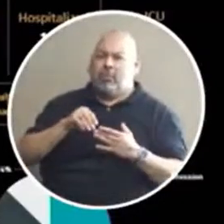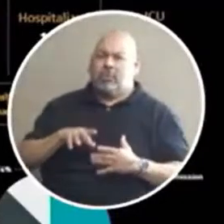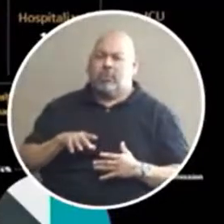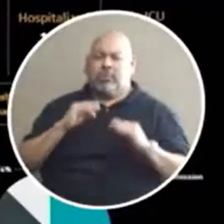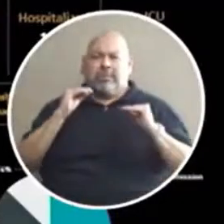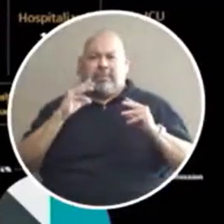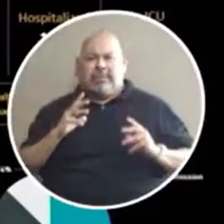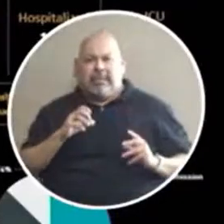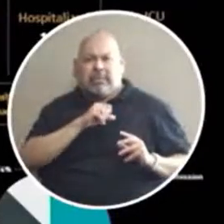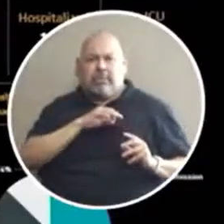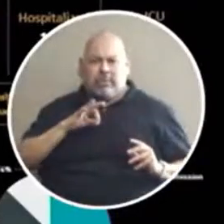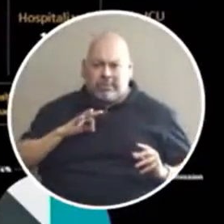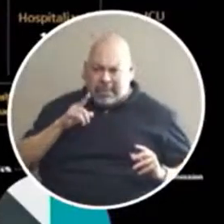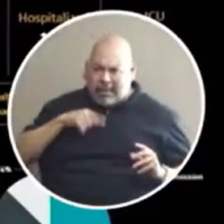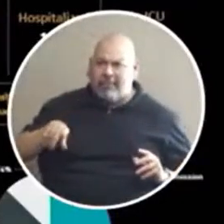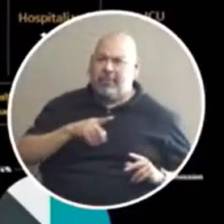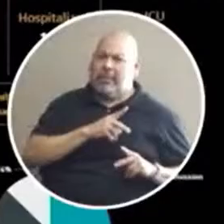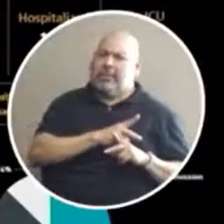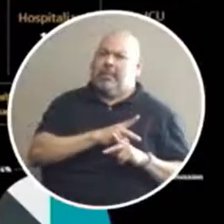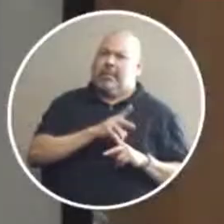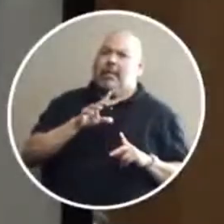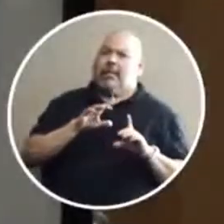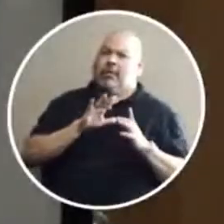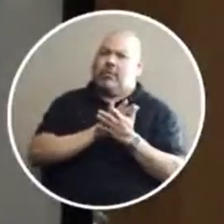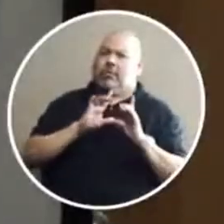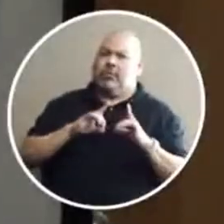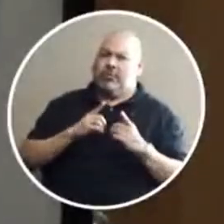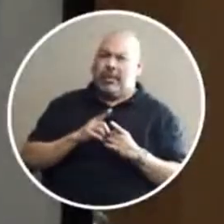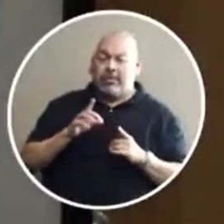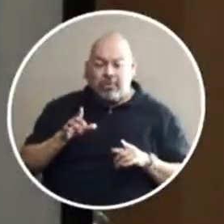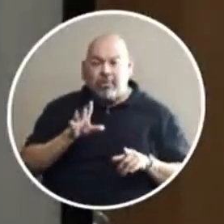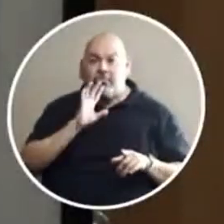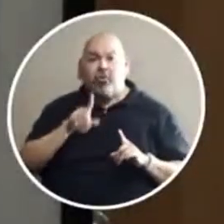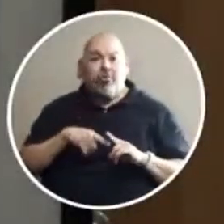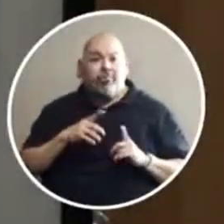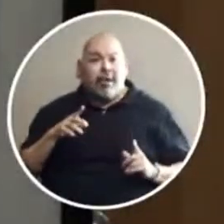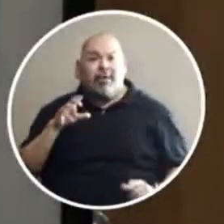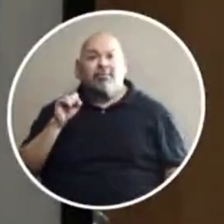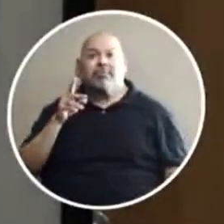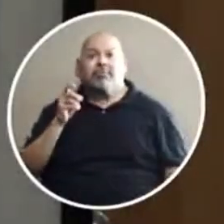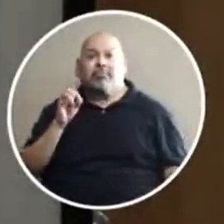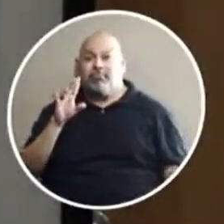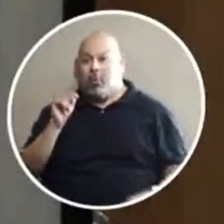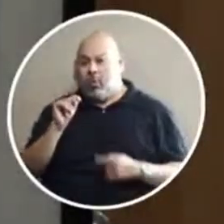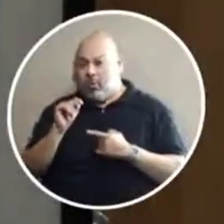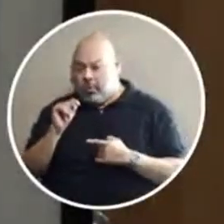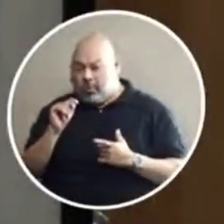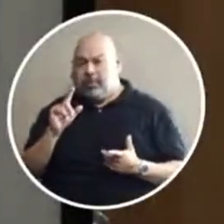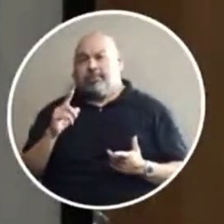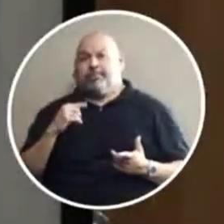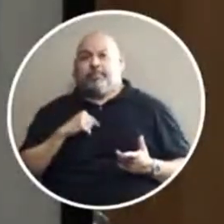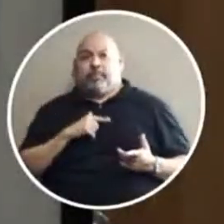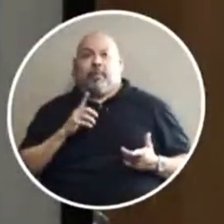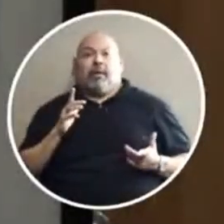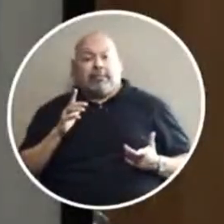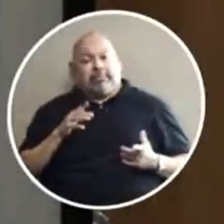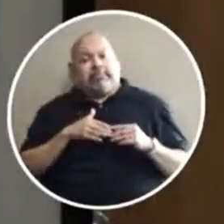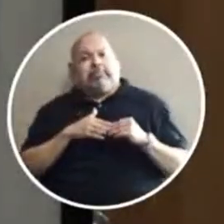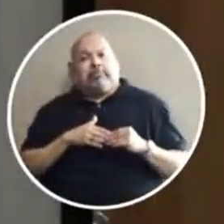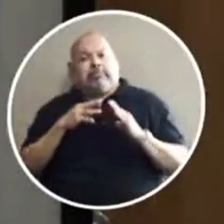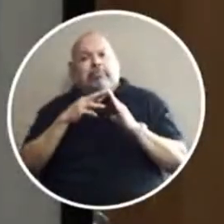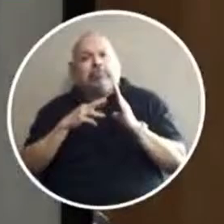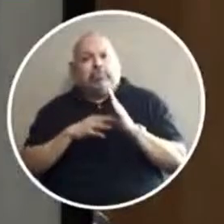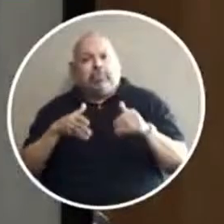teachers, and staff alike. In regards to the sports, we have put out some other guidance